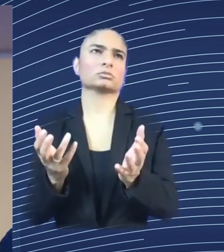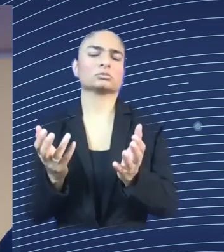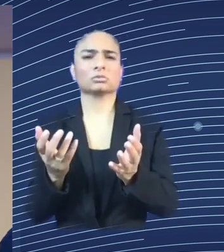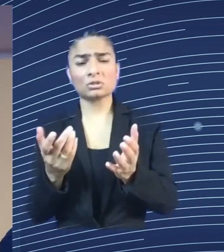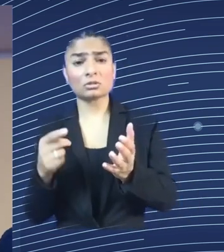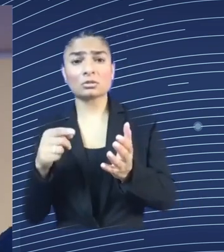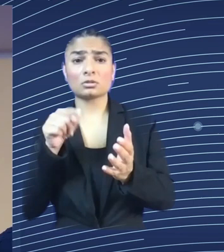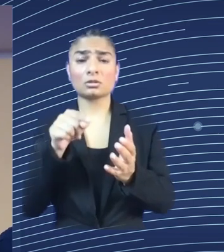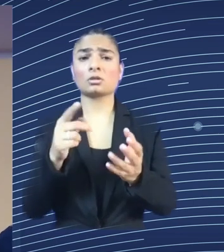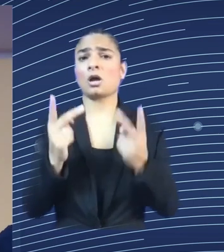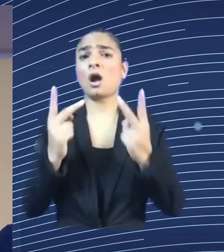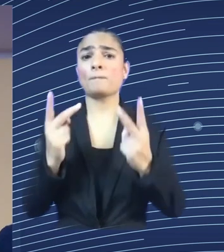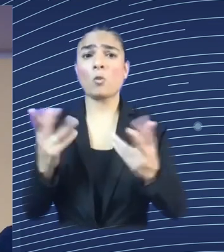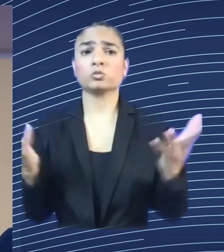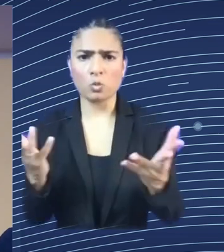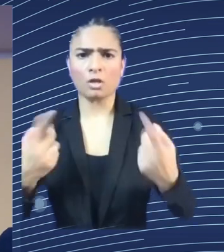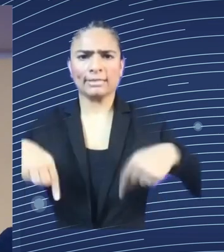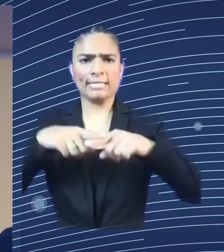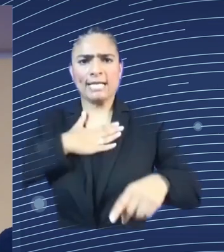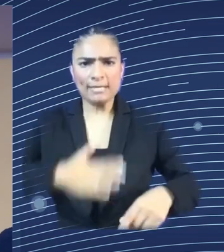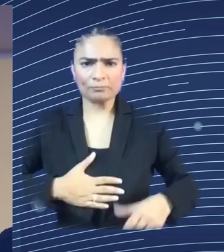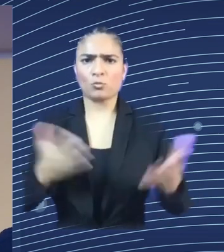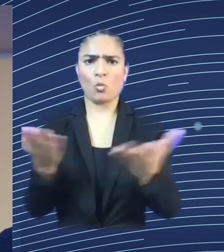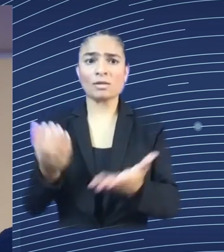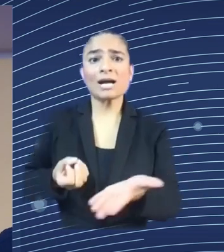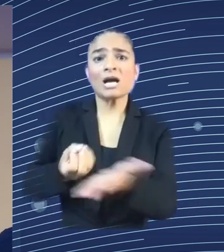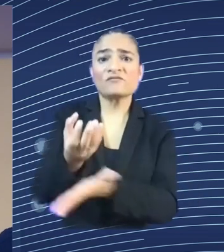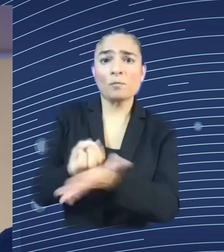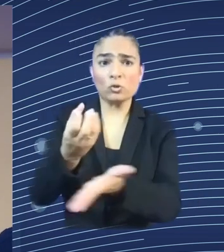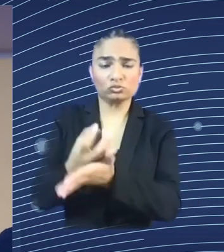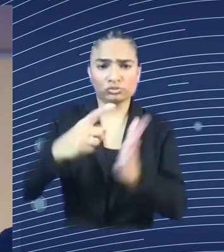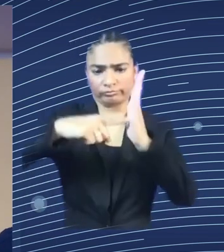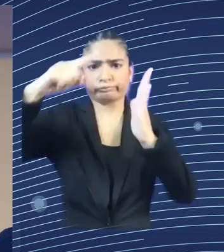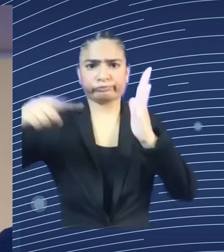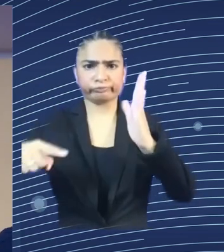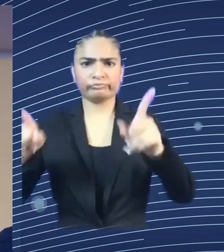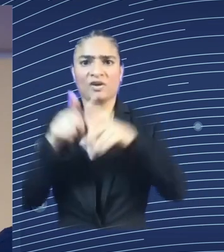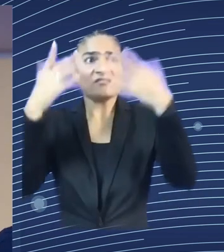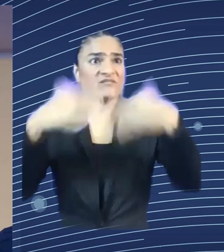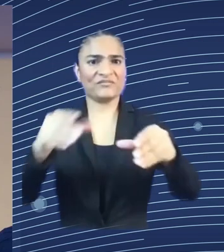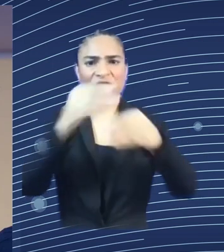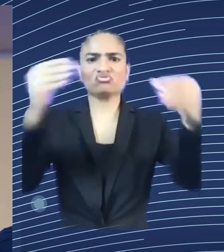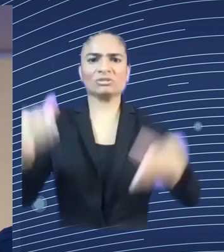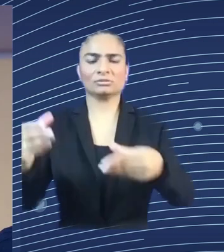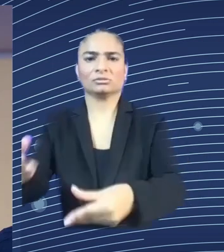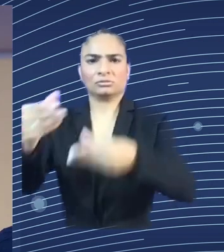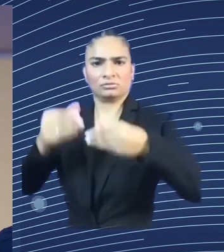were doing. There is a lot more opportunities on what to do. But again, it requires the person there.